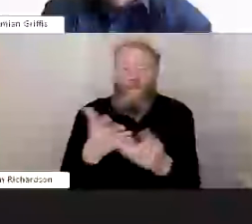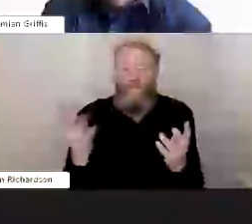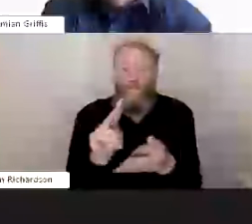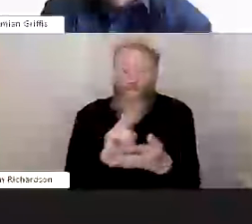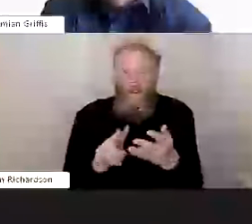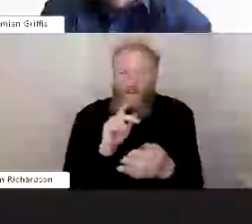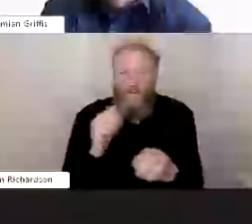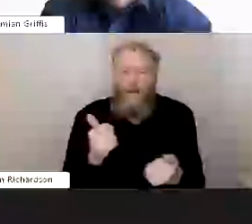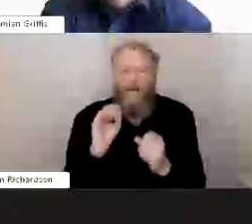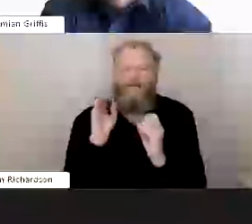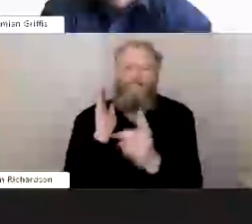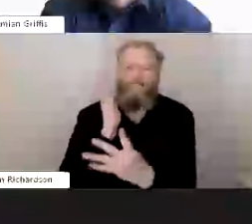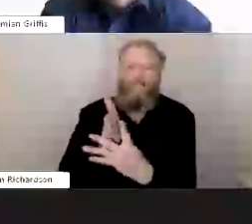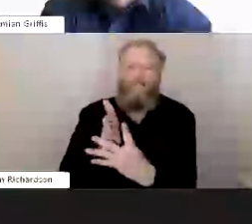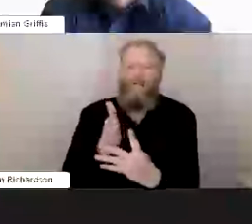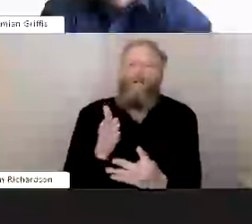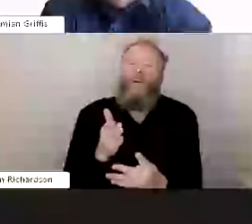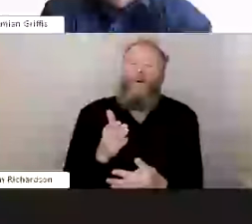the